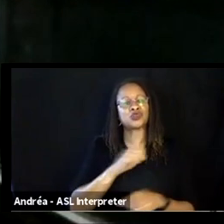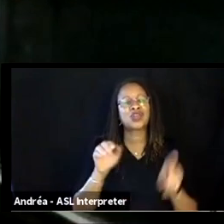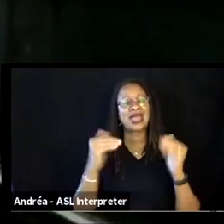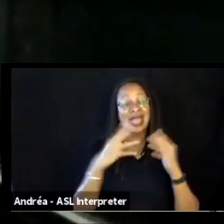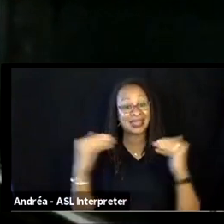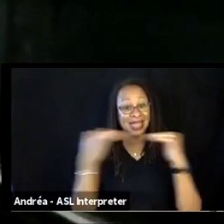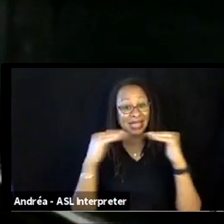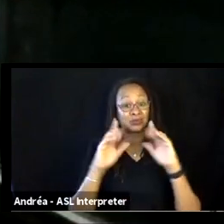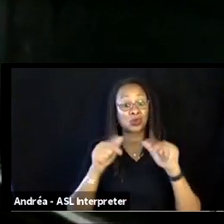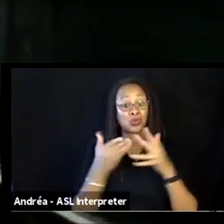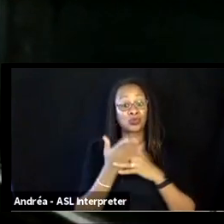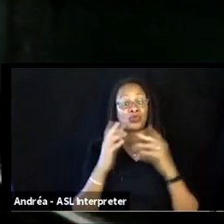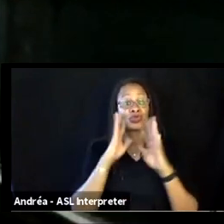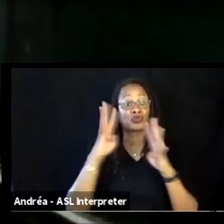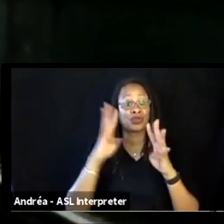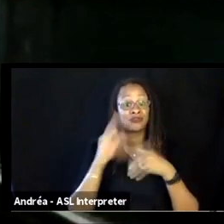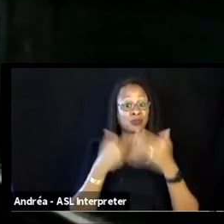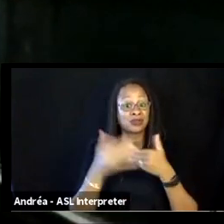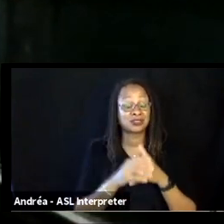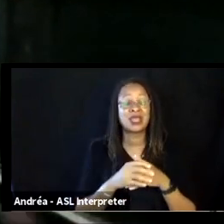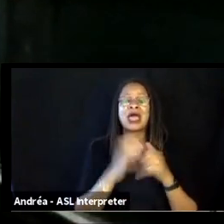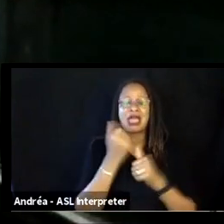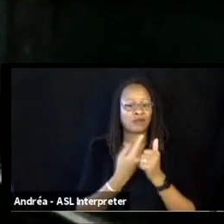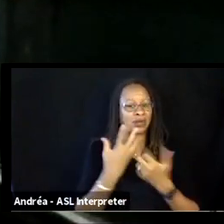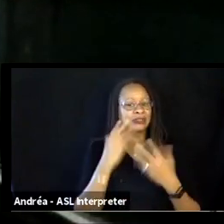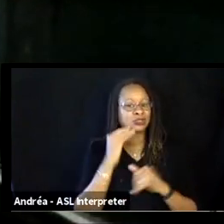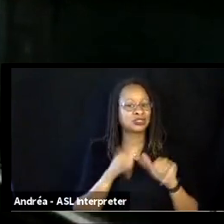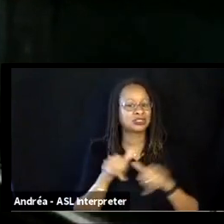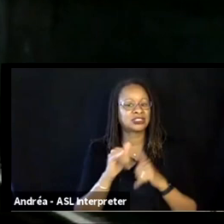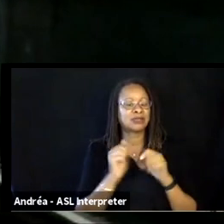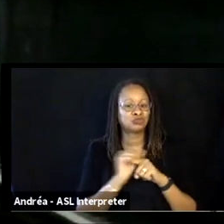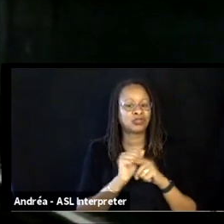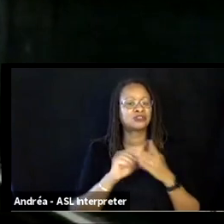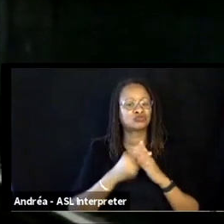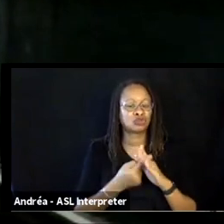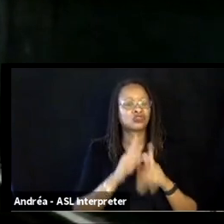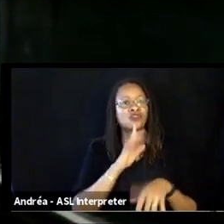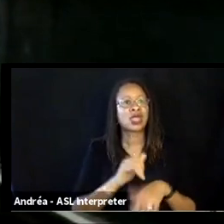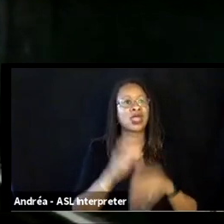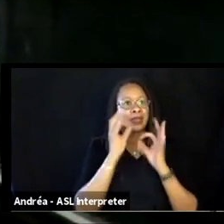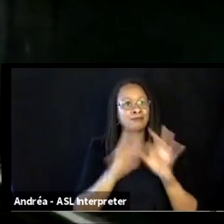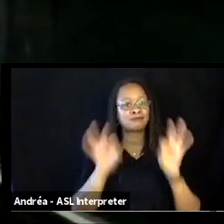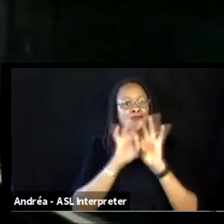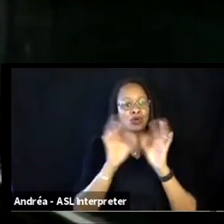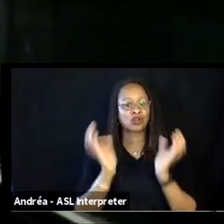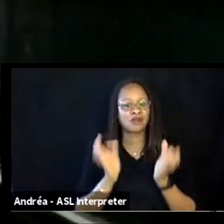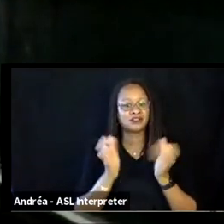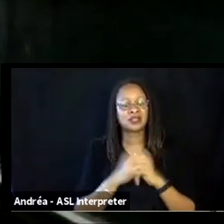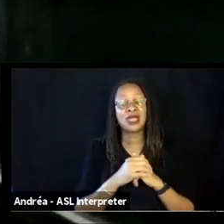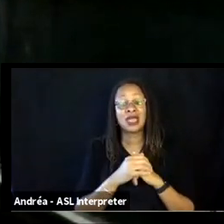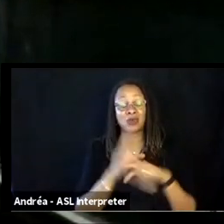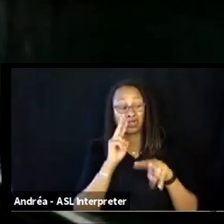that creative process. So everyone goes through that training and starts a lot of really you know, important conversations. And we're also scaling